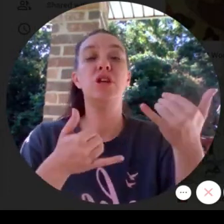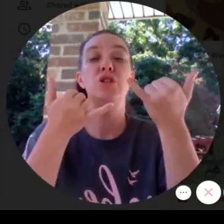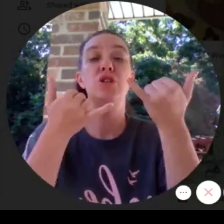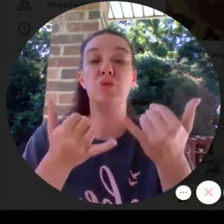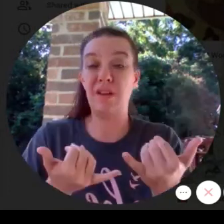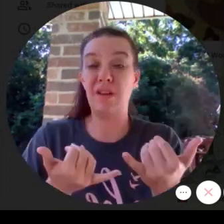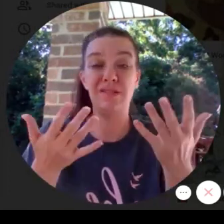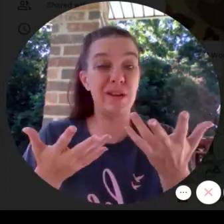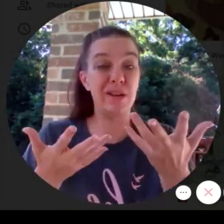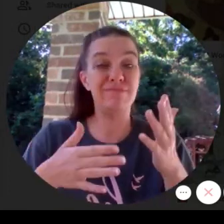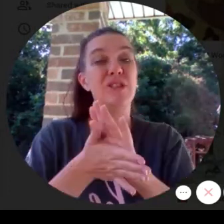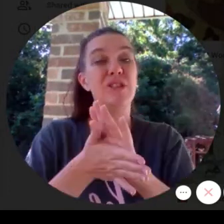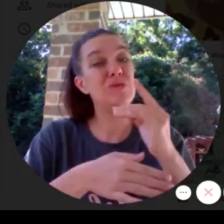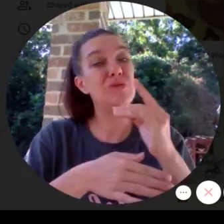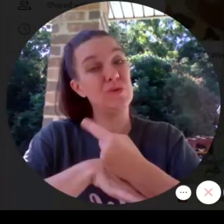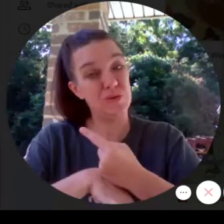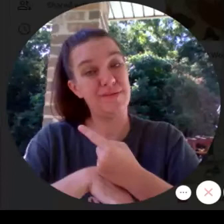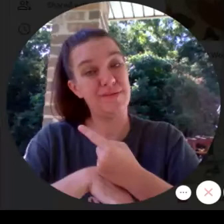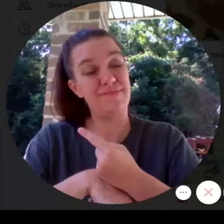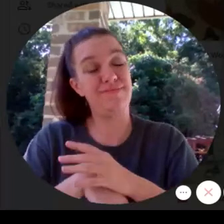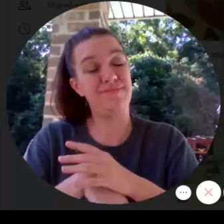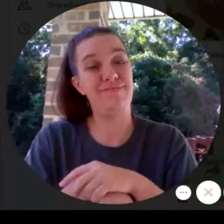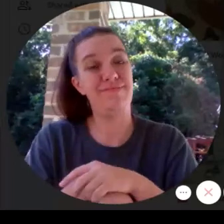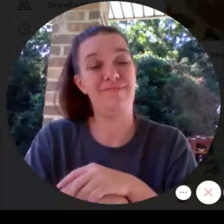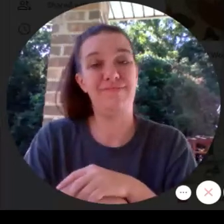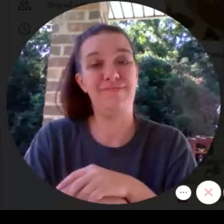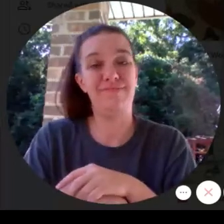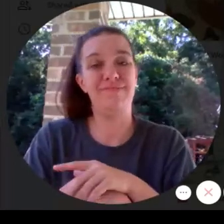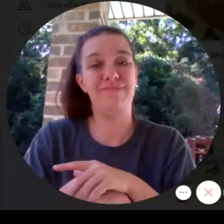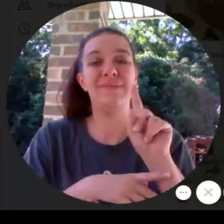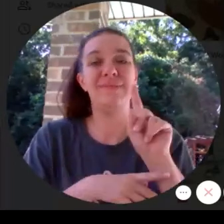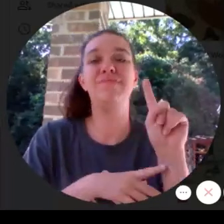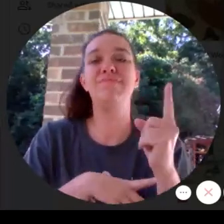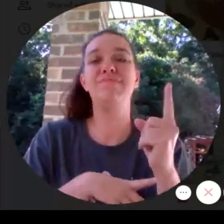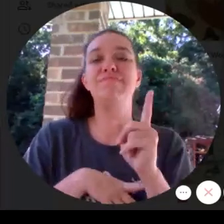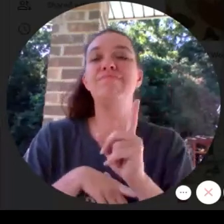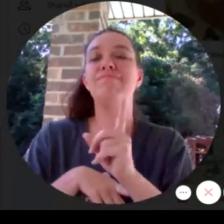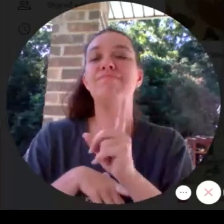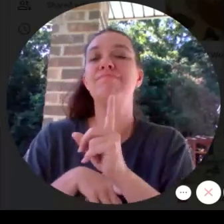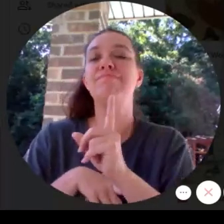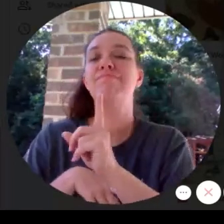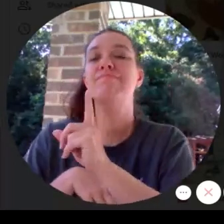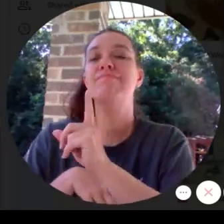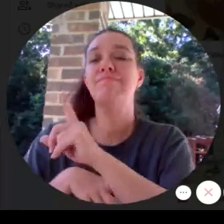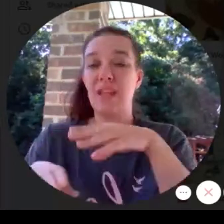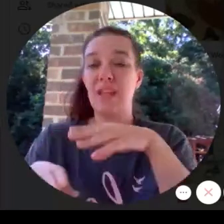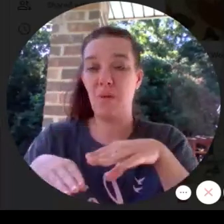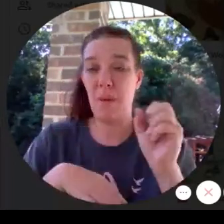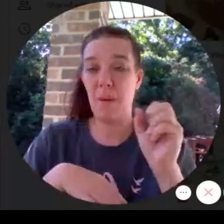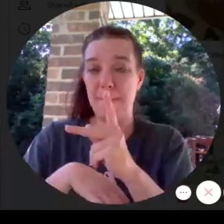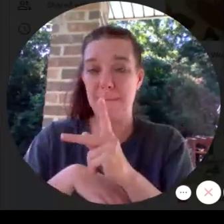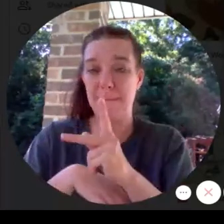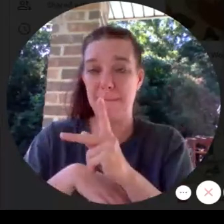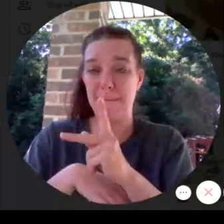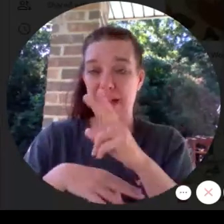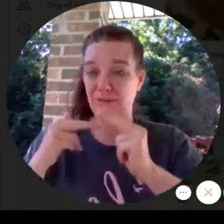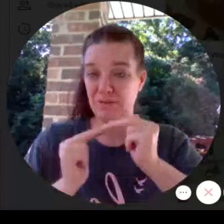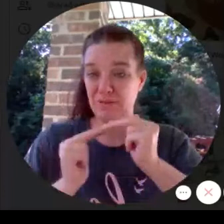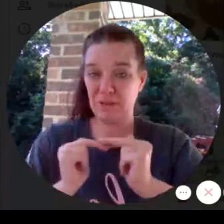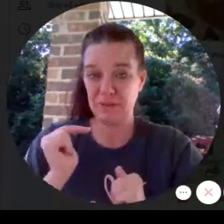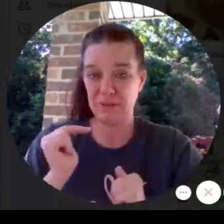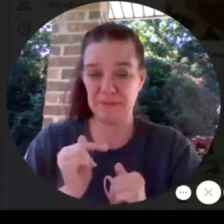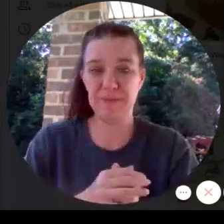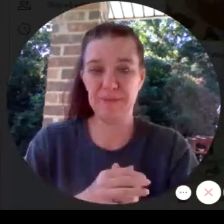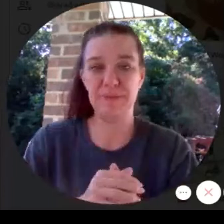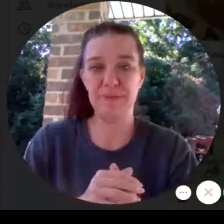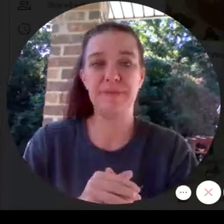school day, after all." He turned and slowly walked back toward the building.